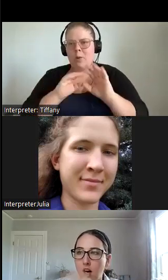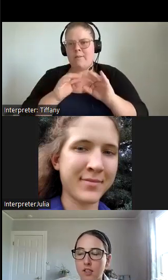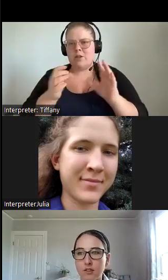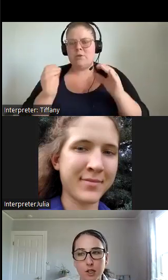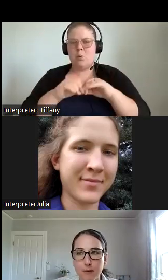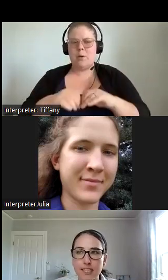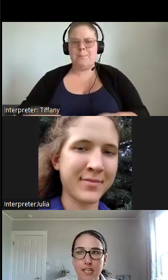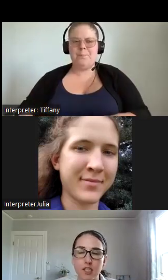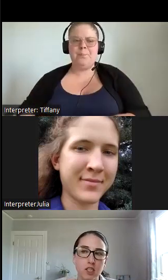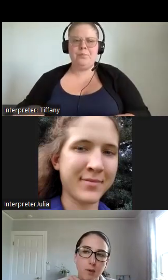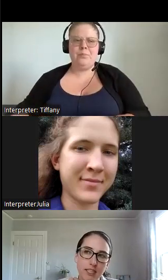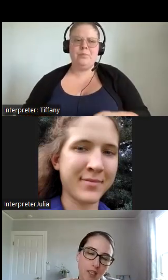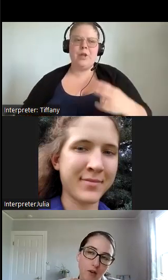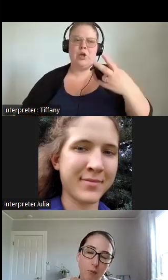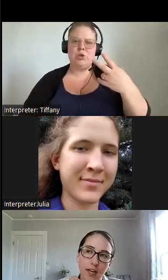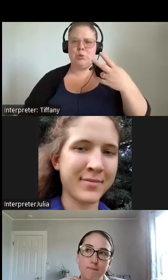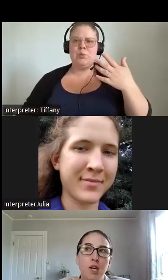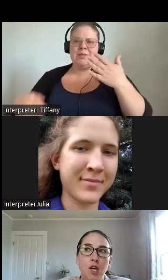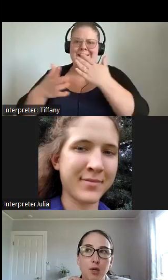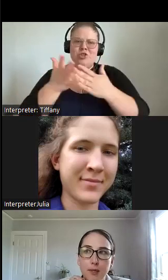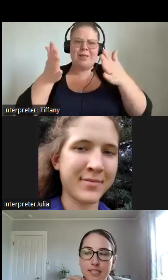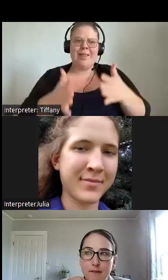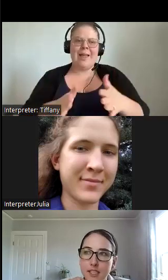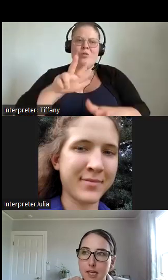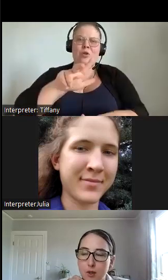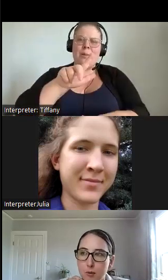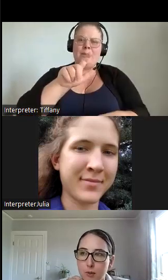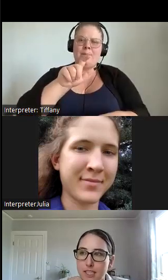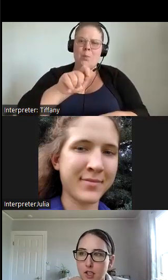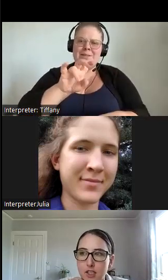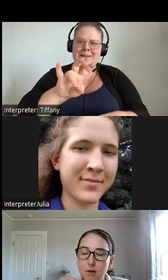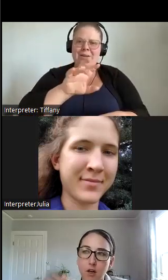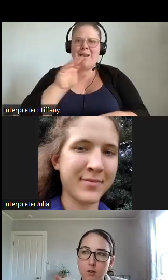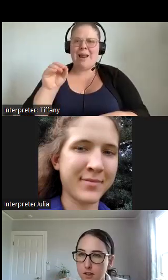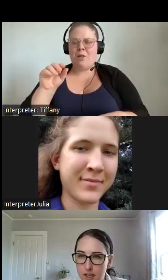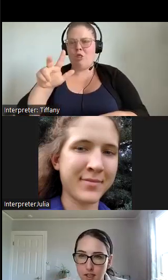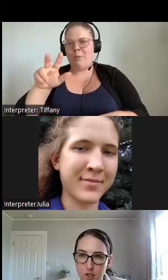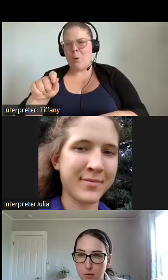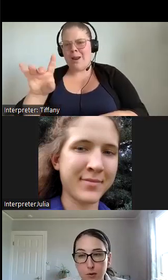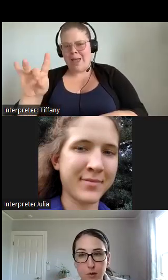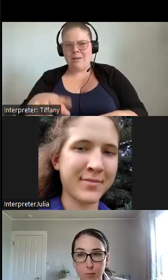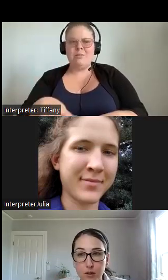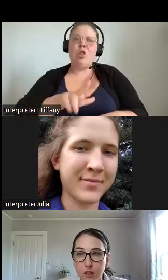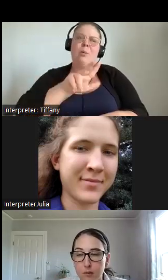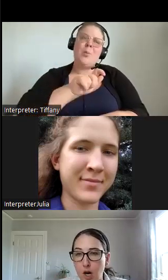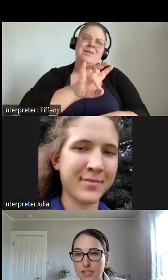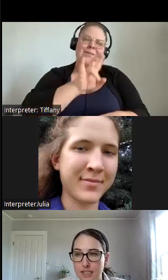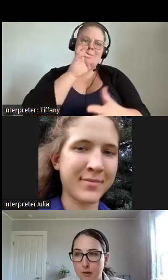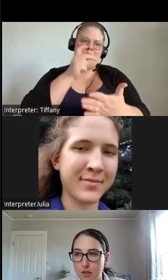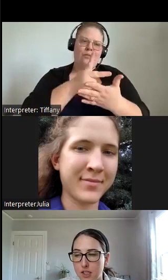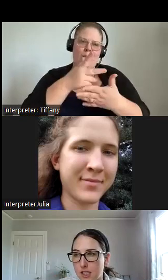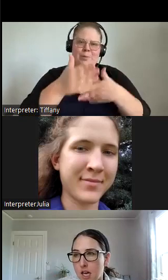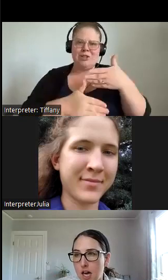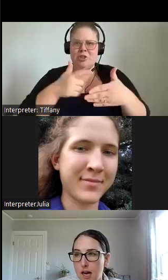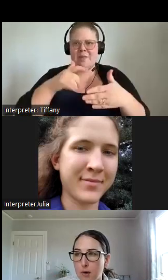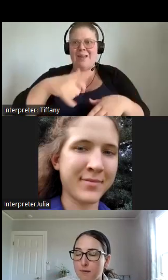there are two remaining sections, 3.7 and 3.8. 3.7 is the approval procedure, so it goes over that initial approval process that I